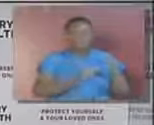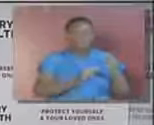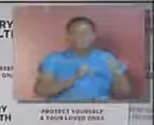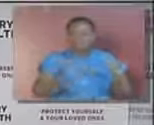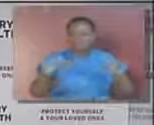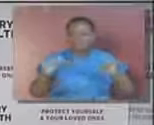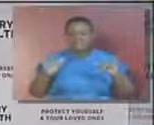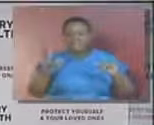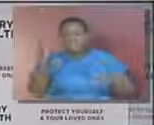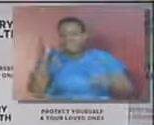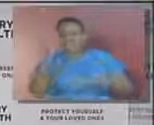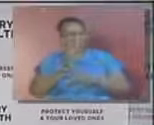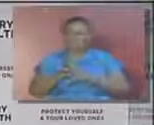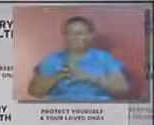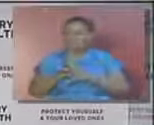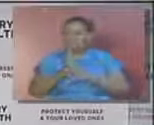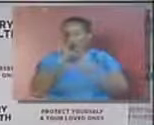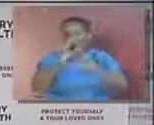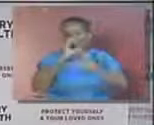please.